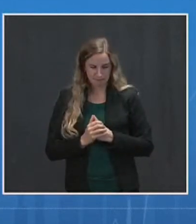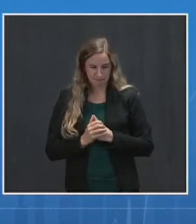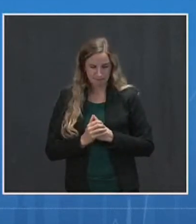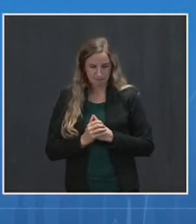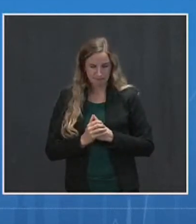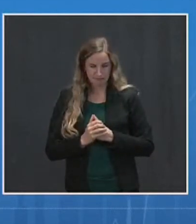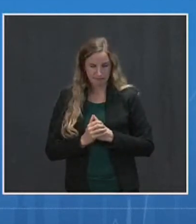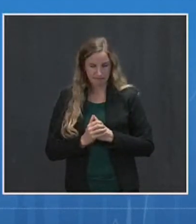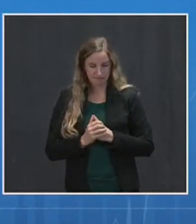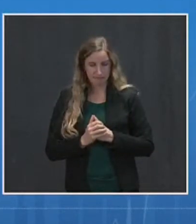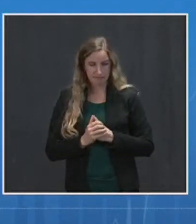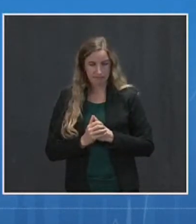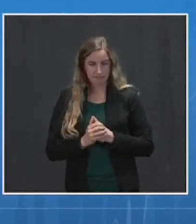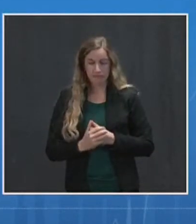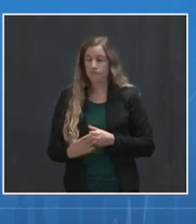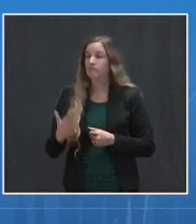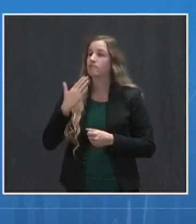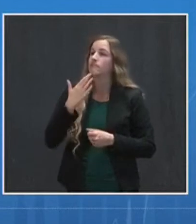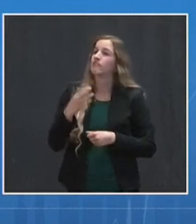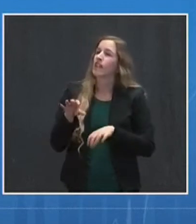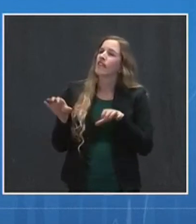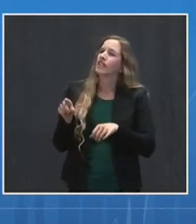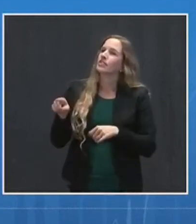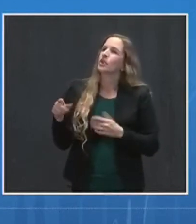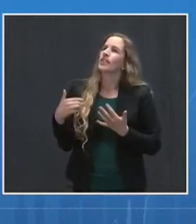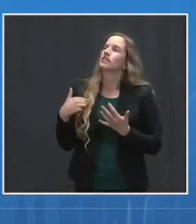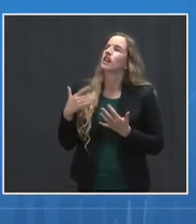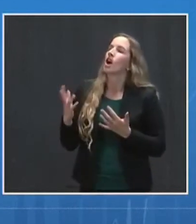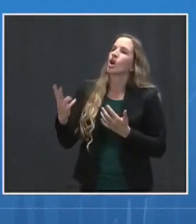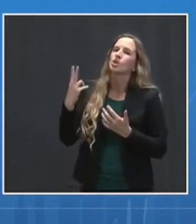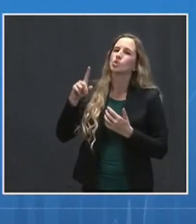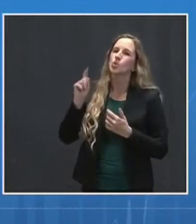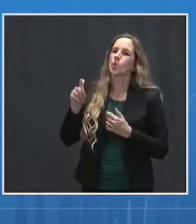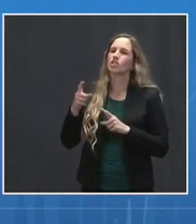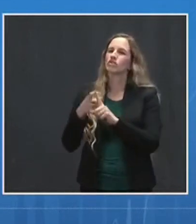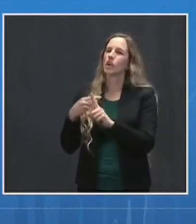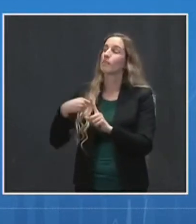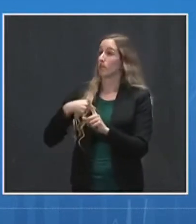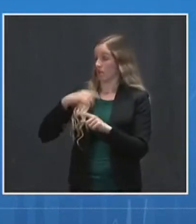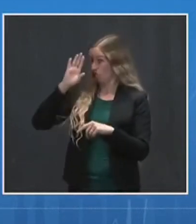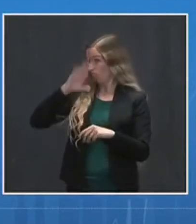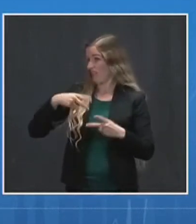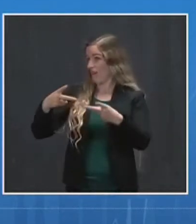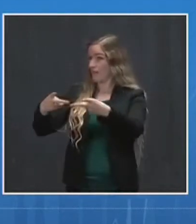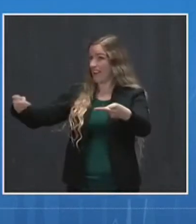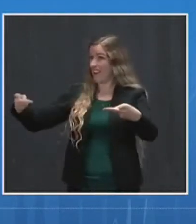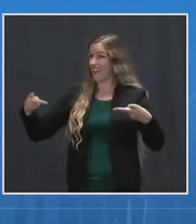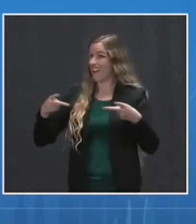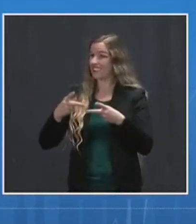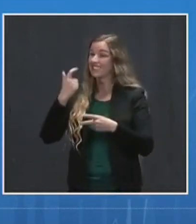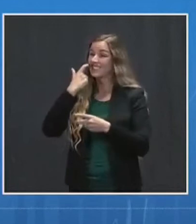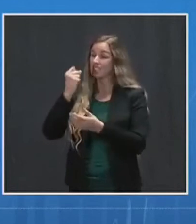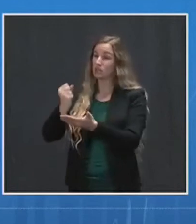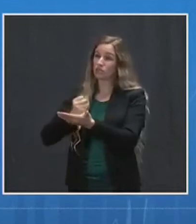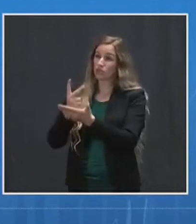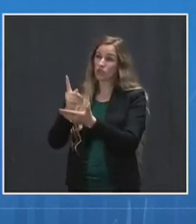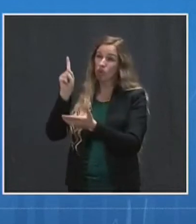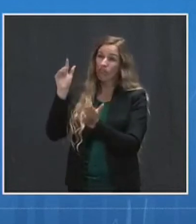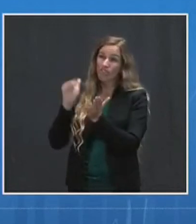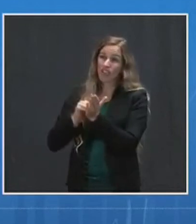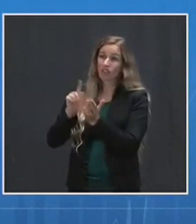Thanks for doing this. 2 questions from me. First, the Pentagon just announced it approved 1,110